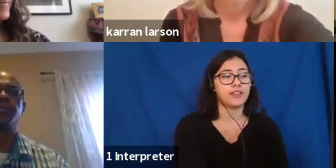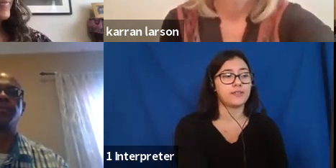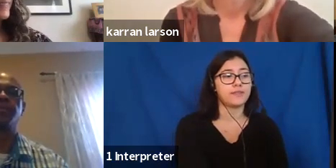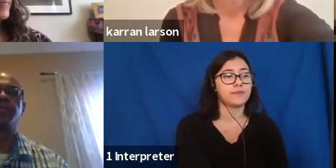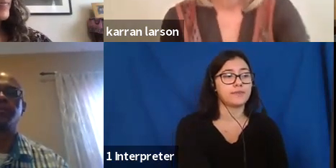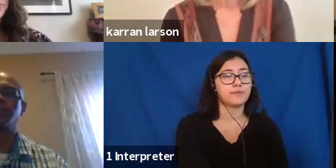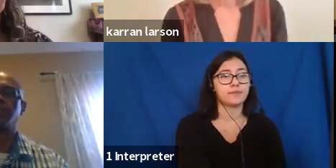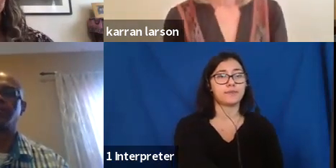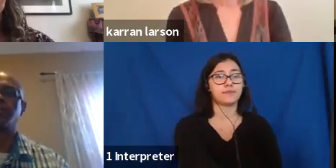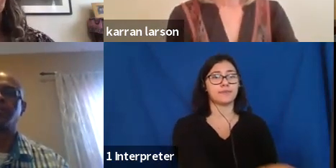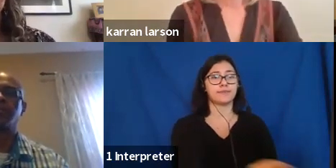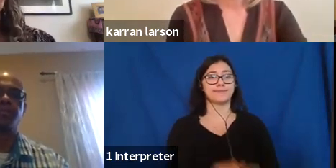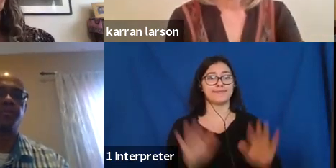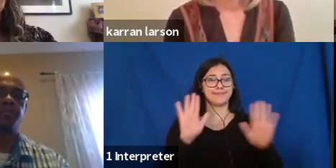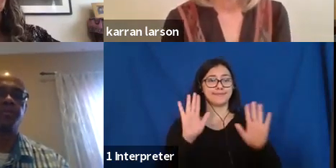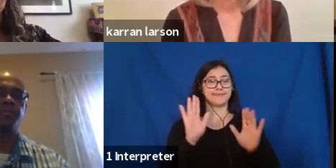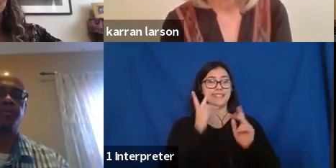thank you.